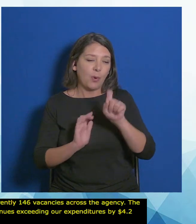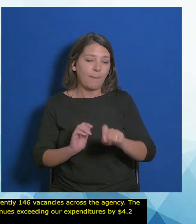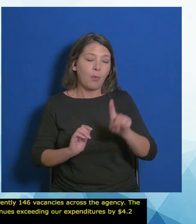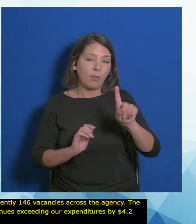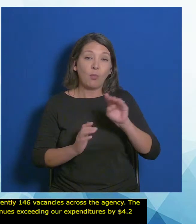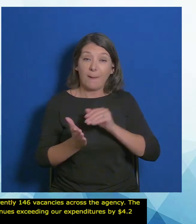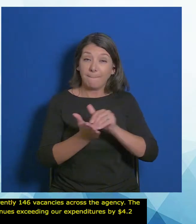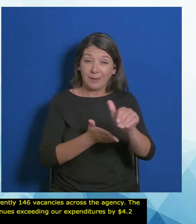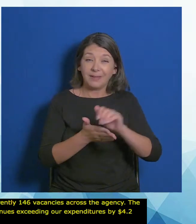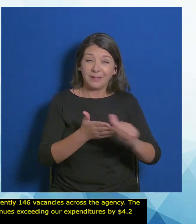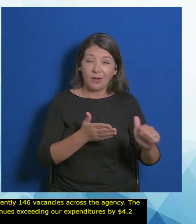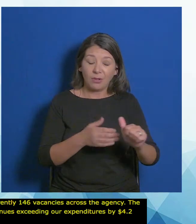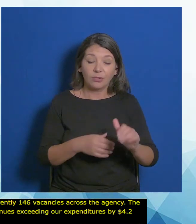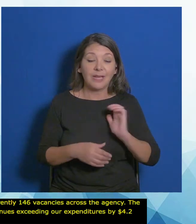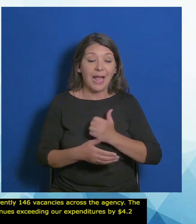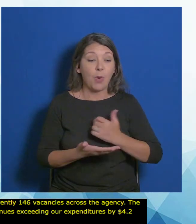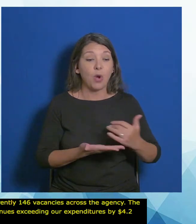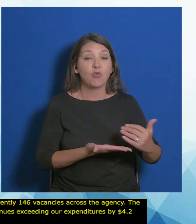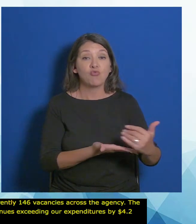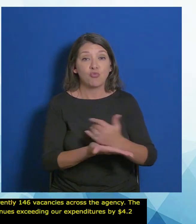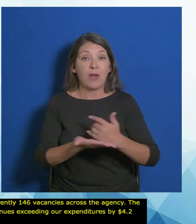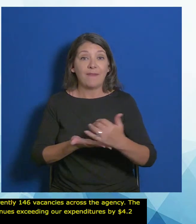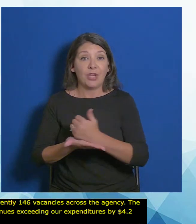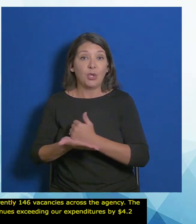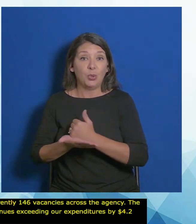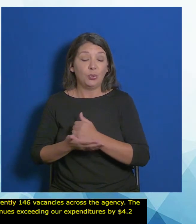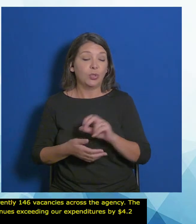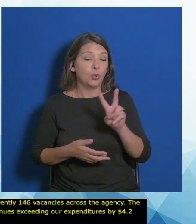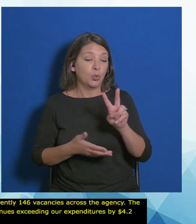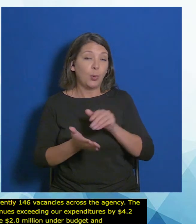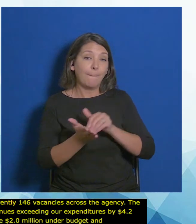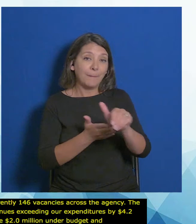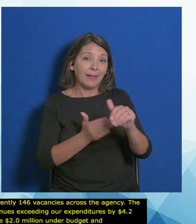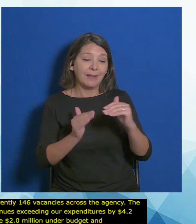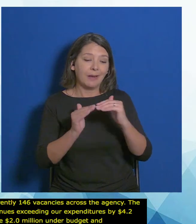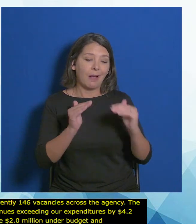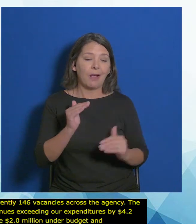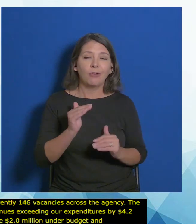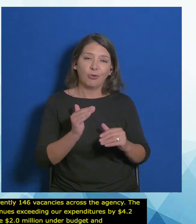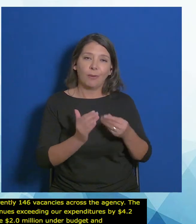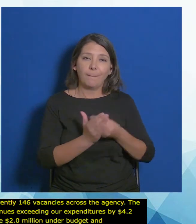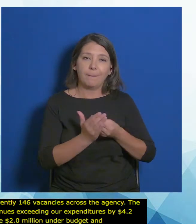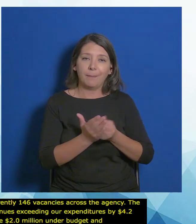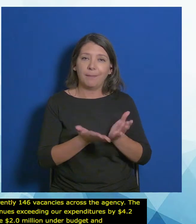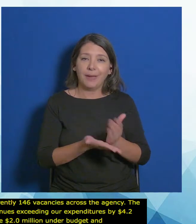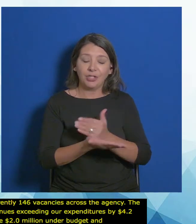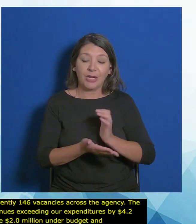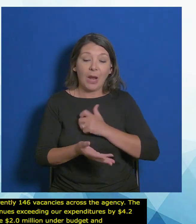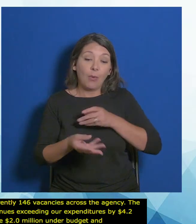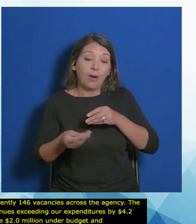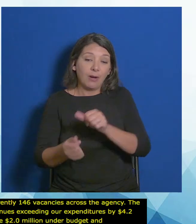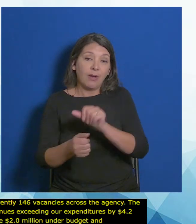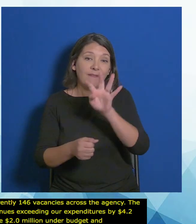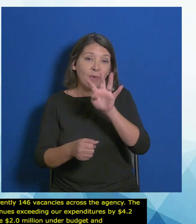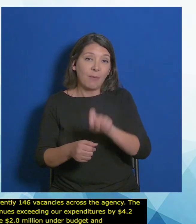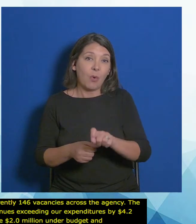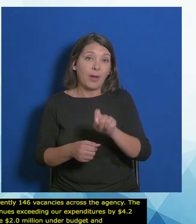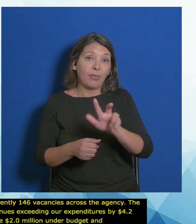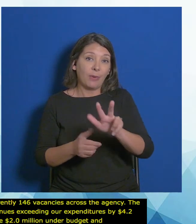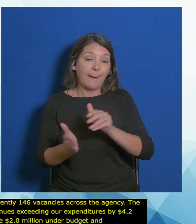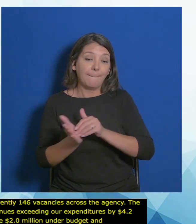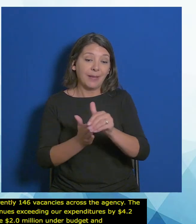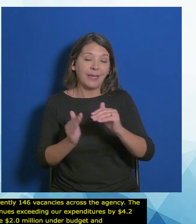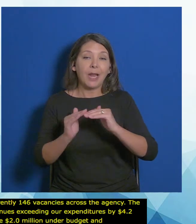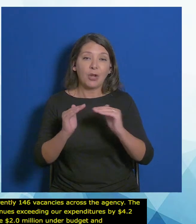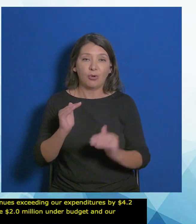million. Our revenues are $2 million under budget, and our expenditures are $4.3 million under